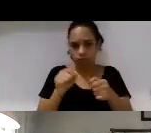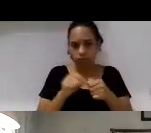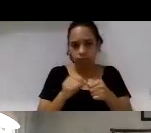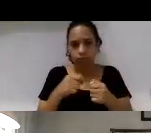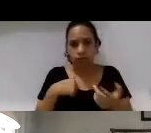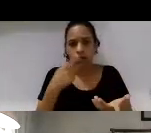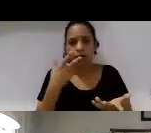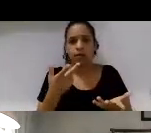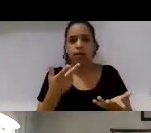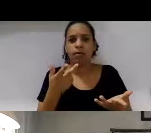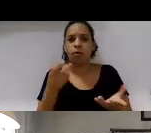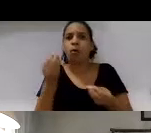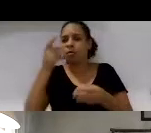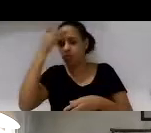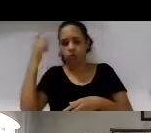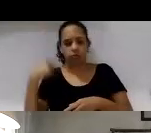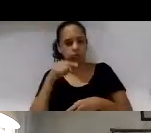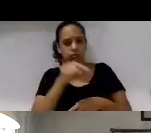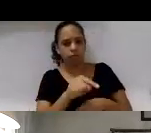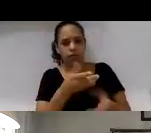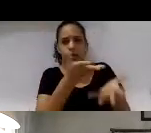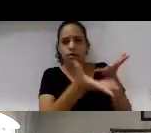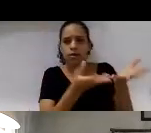the 17th and 18th century